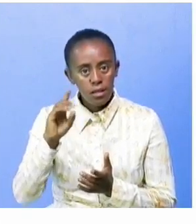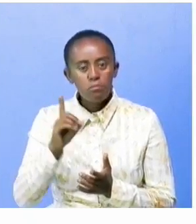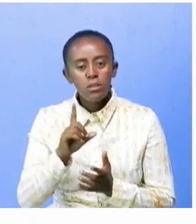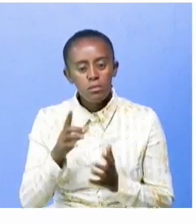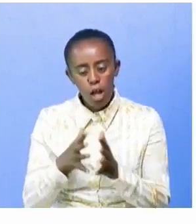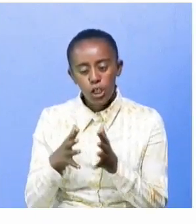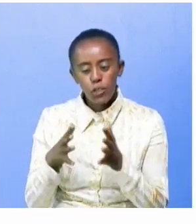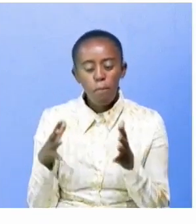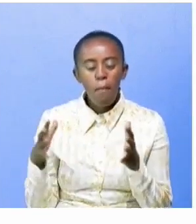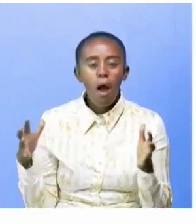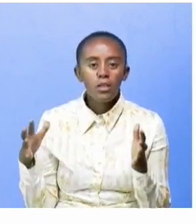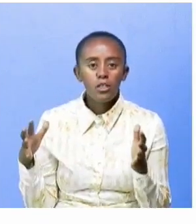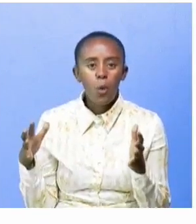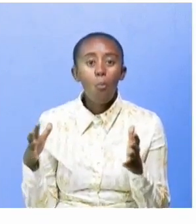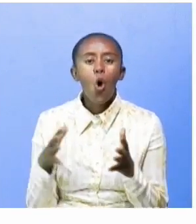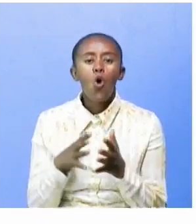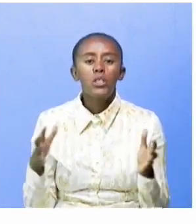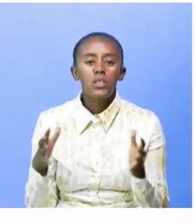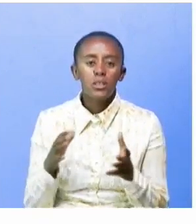to